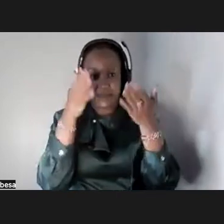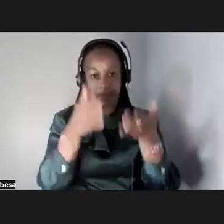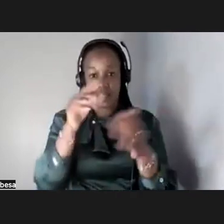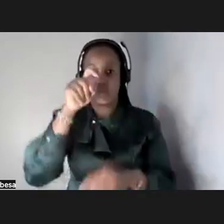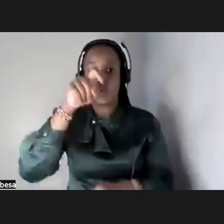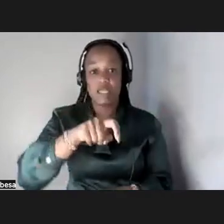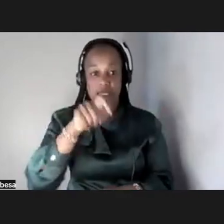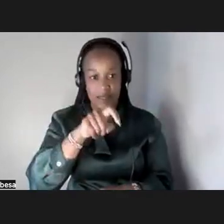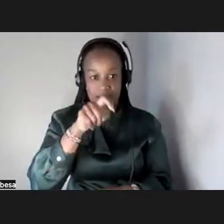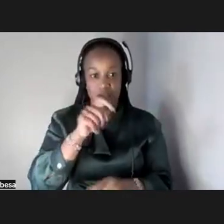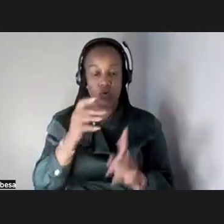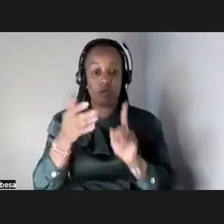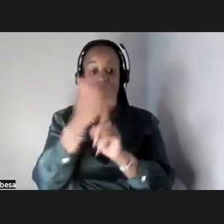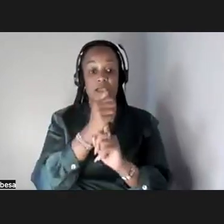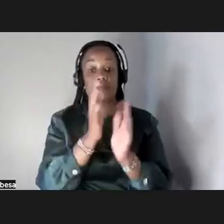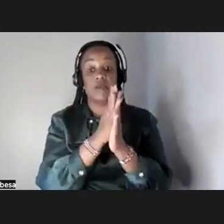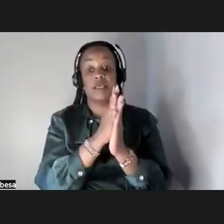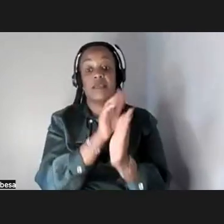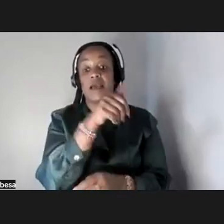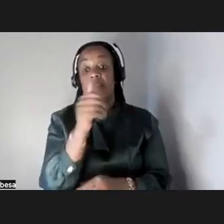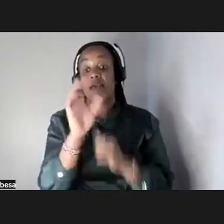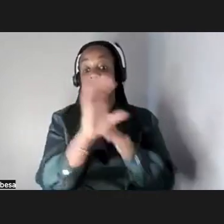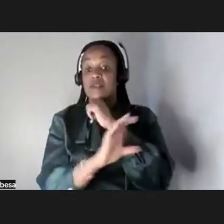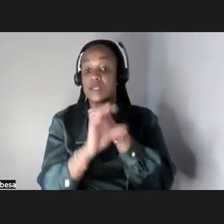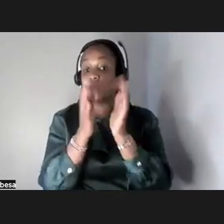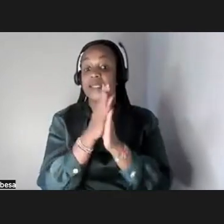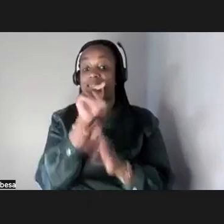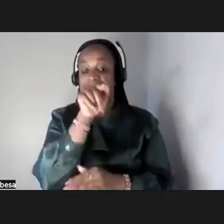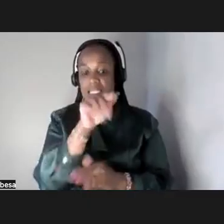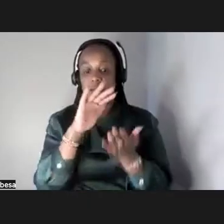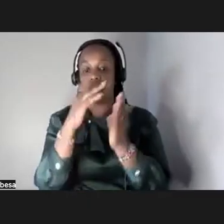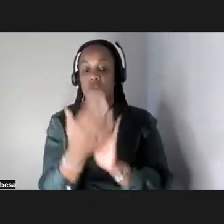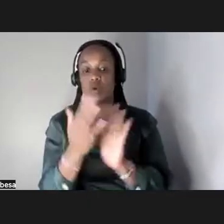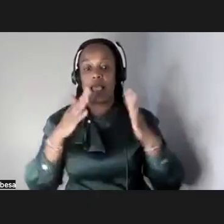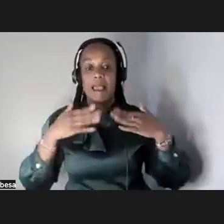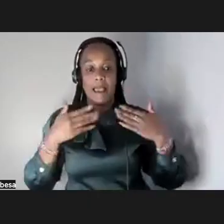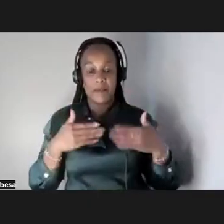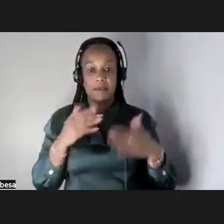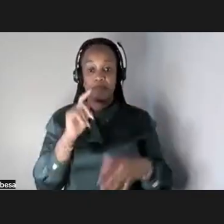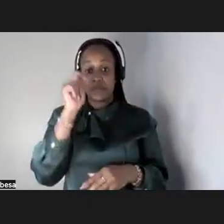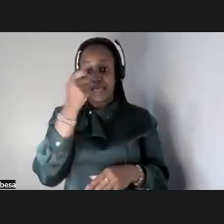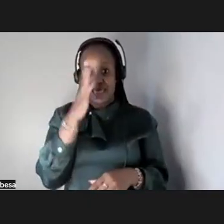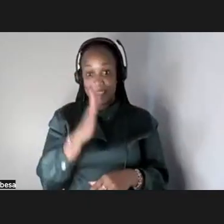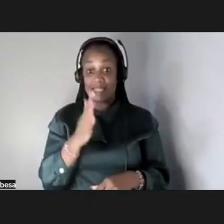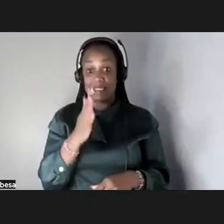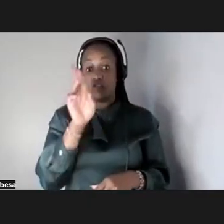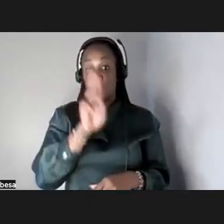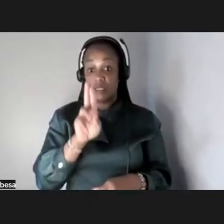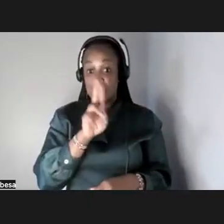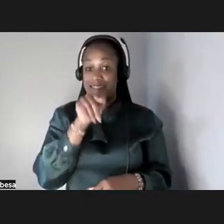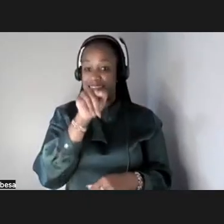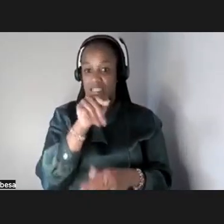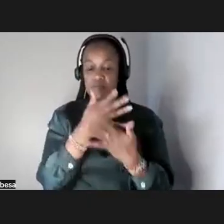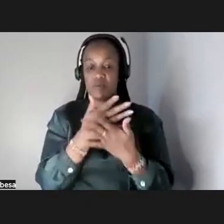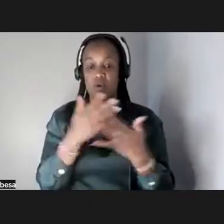reach other countries with this approach. We're really happy that Kenya is using it, and that the products that we've developed have